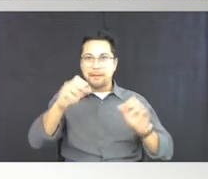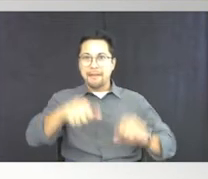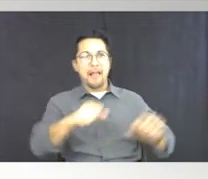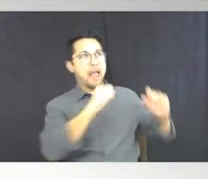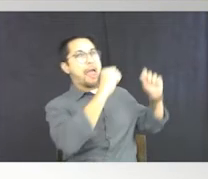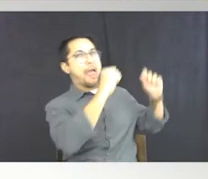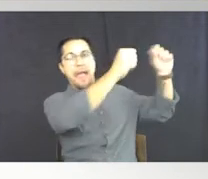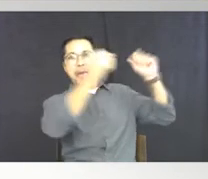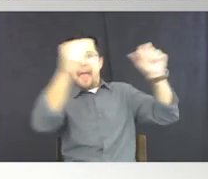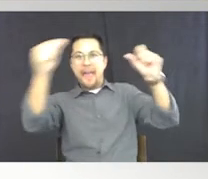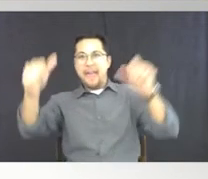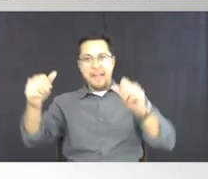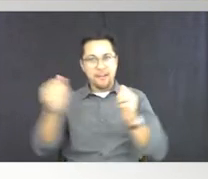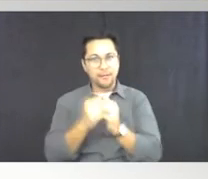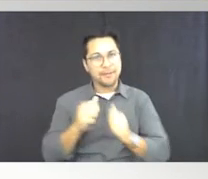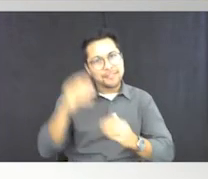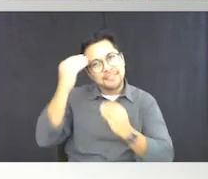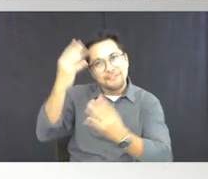with them.